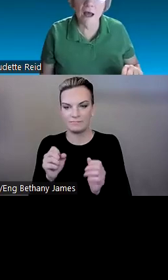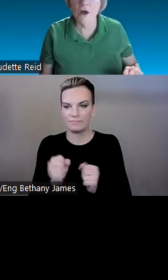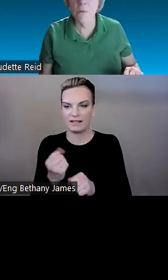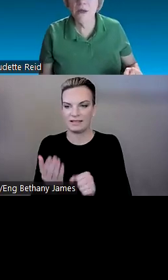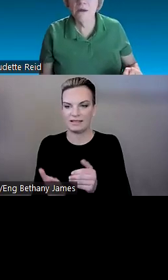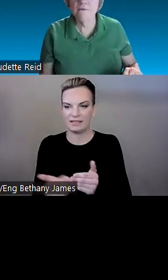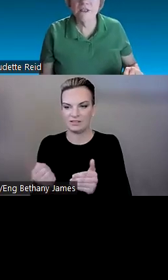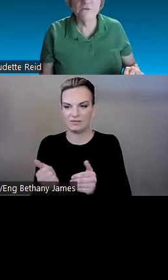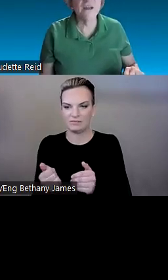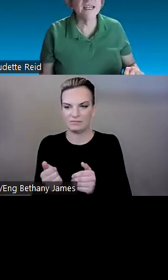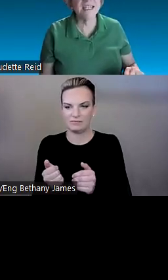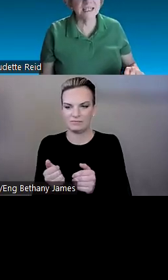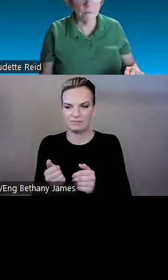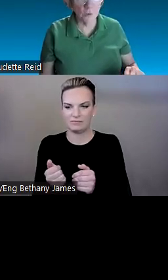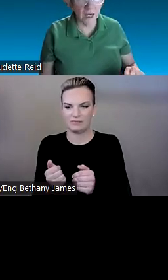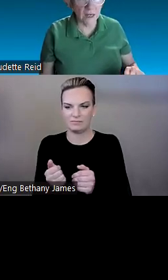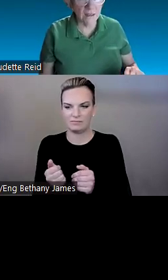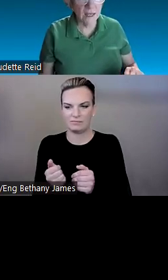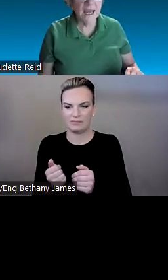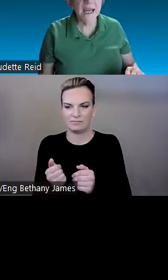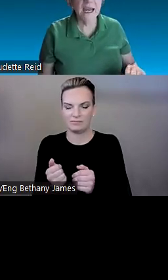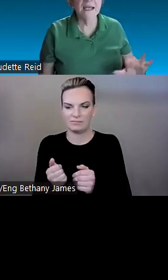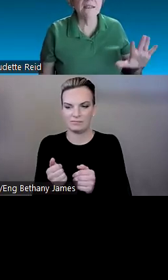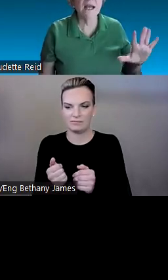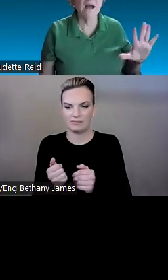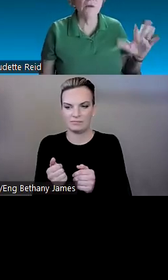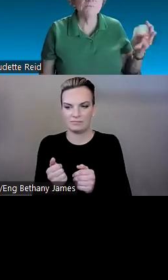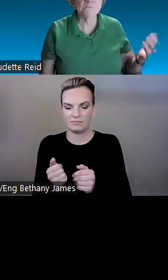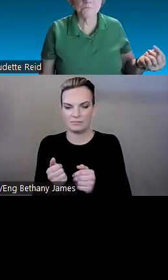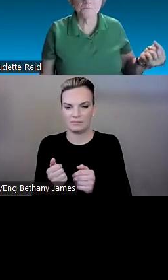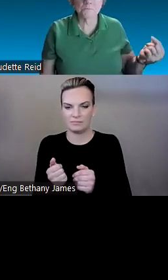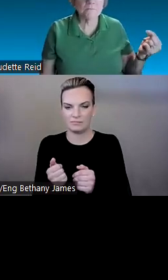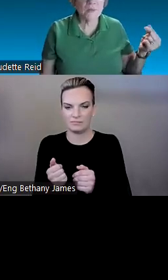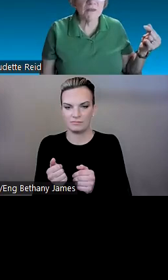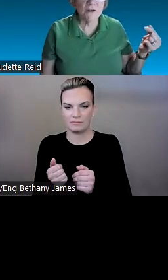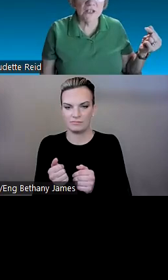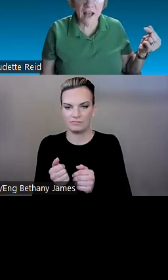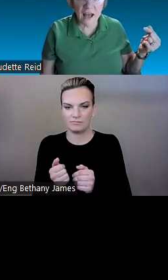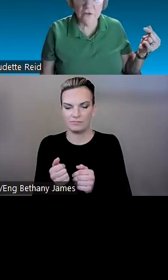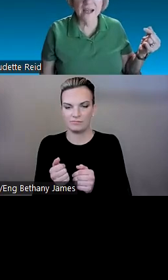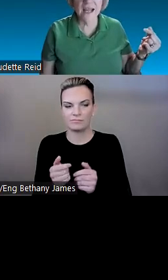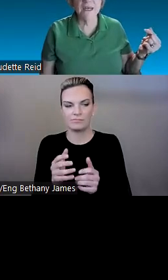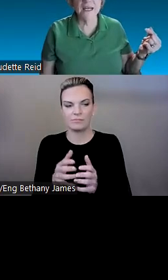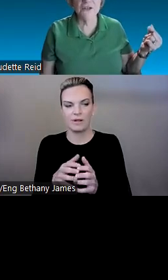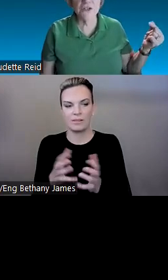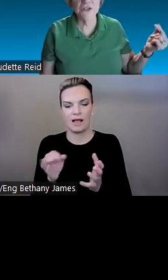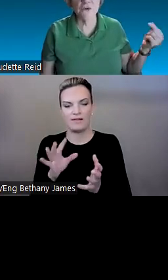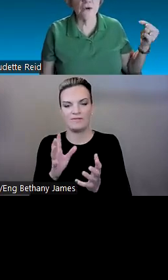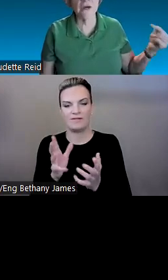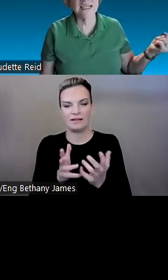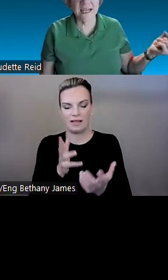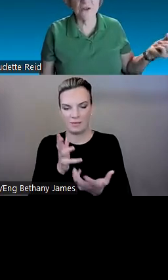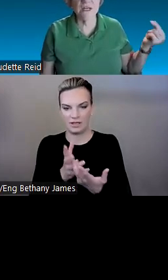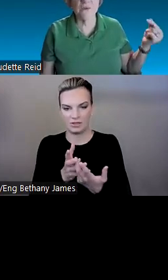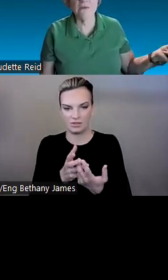the device gets upgraded. And there's a lot of accommodations